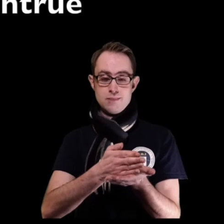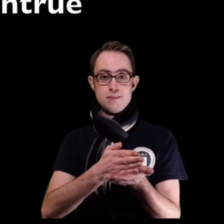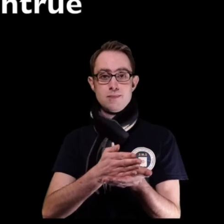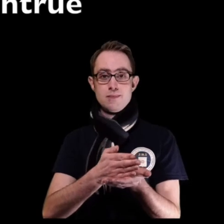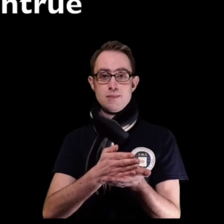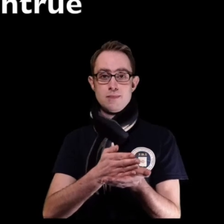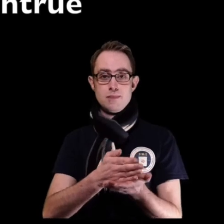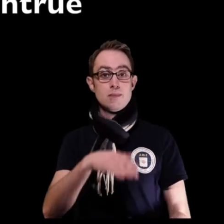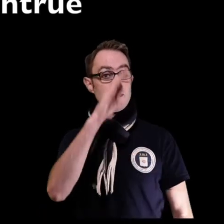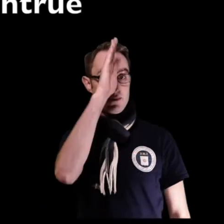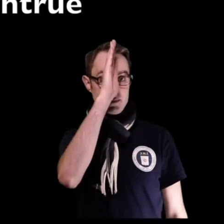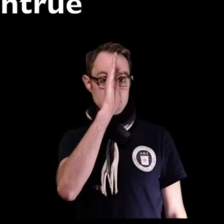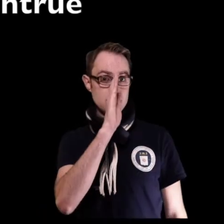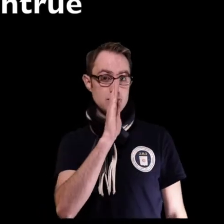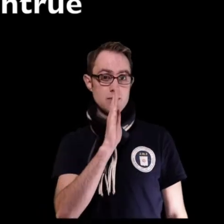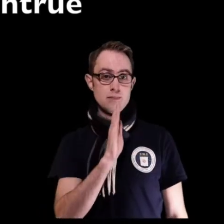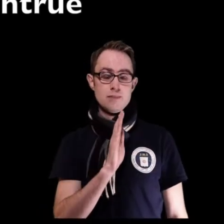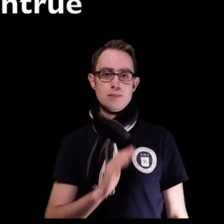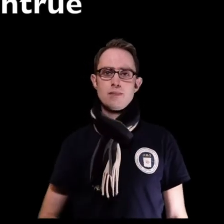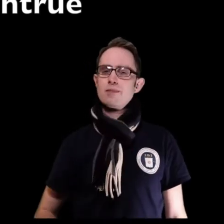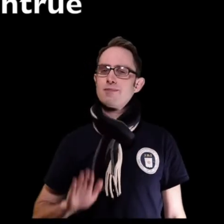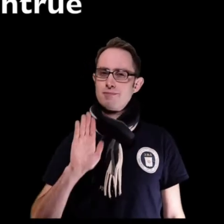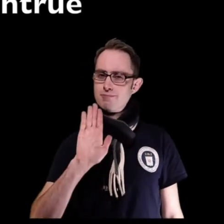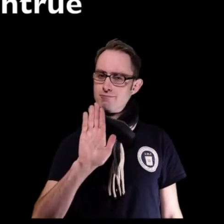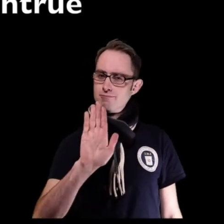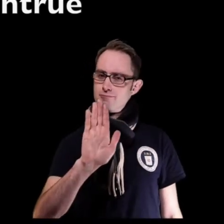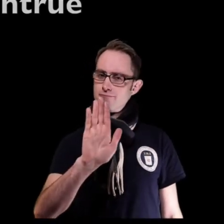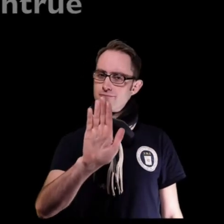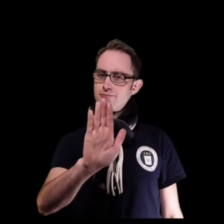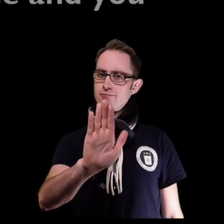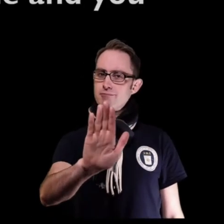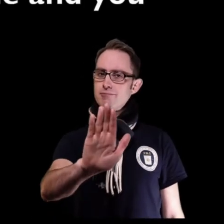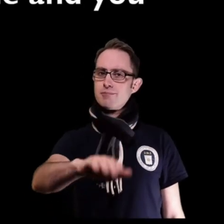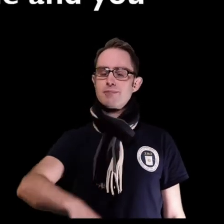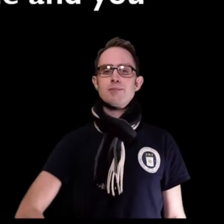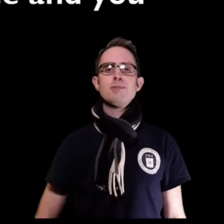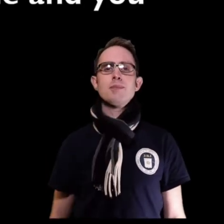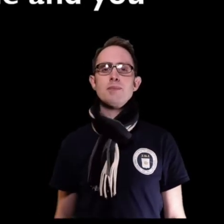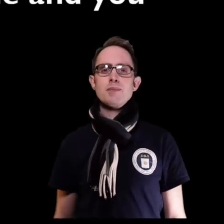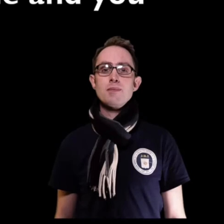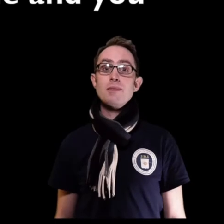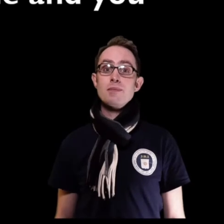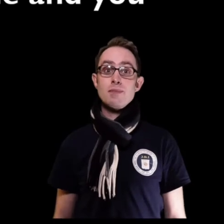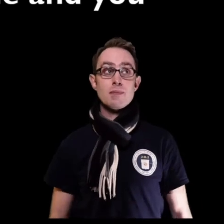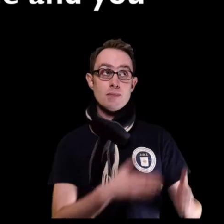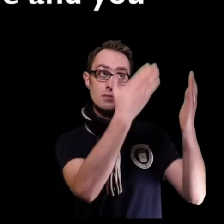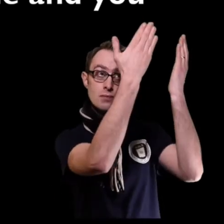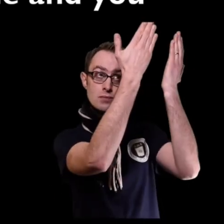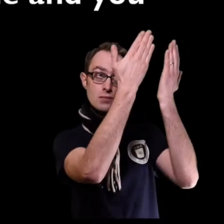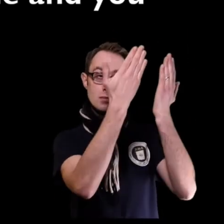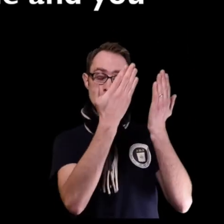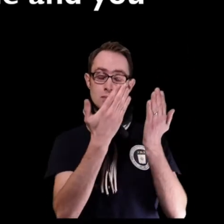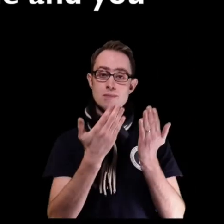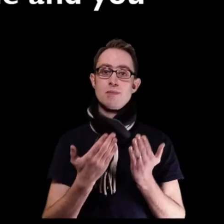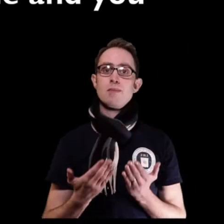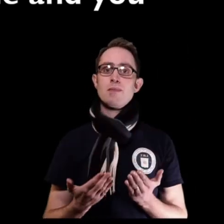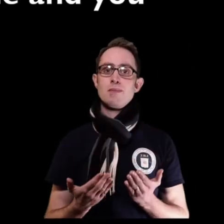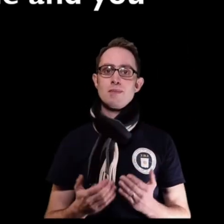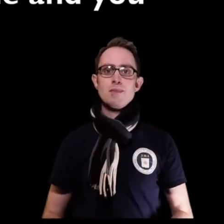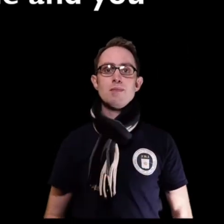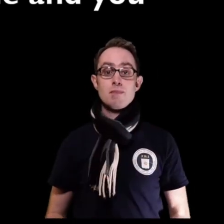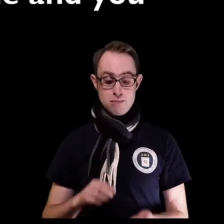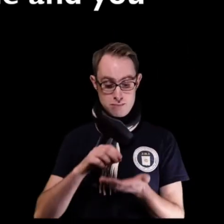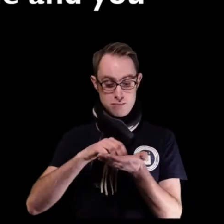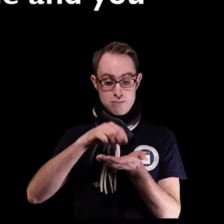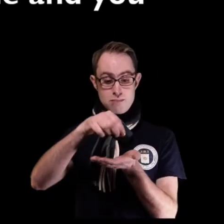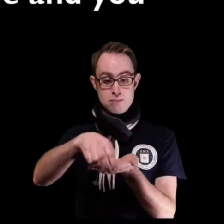Long ago, to make all of the sadness come untrue, God said he'd send someone who